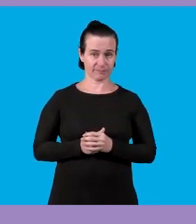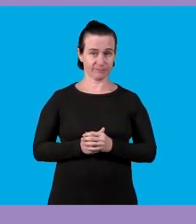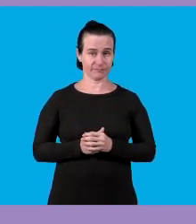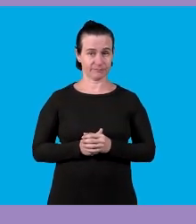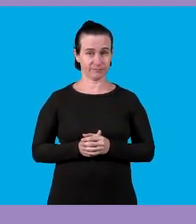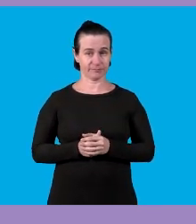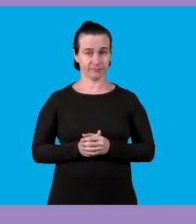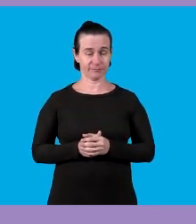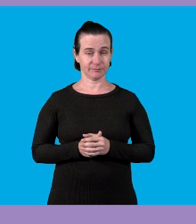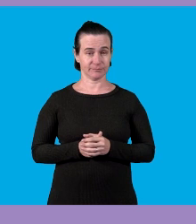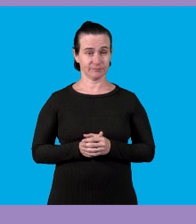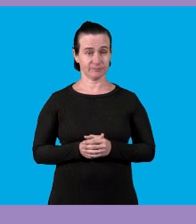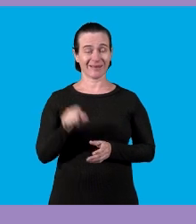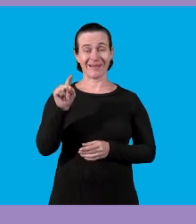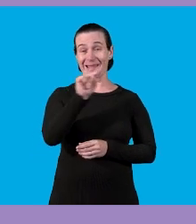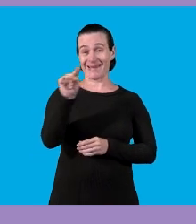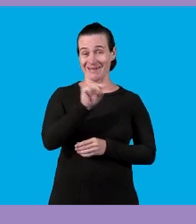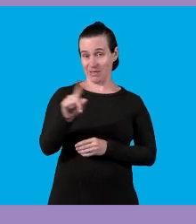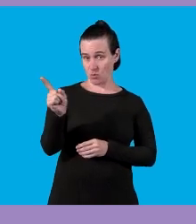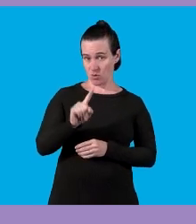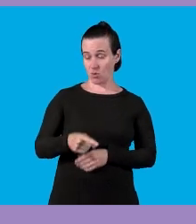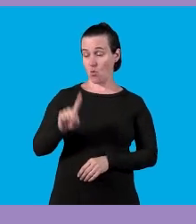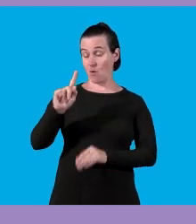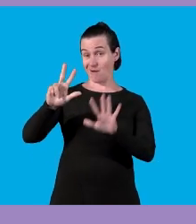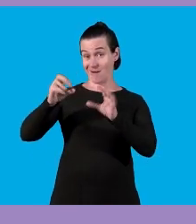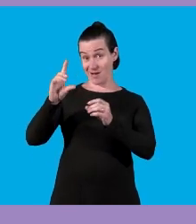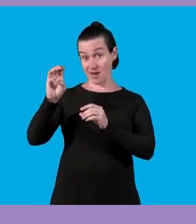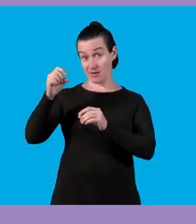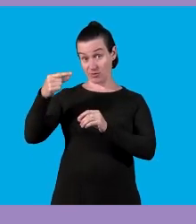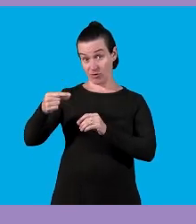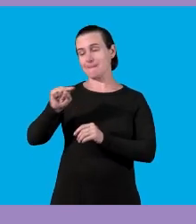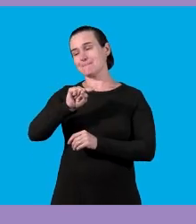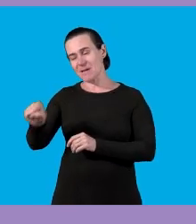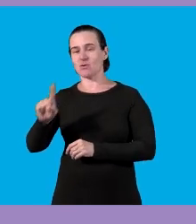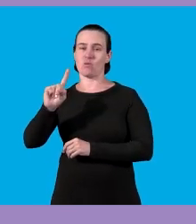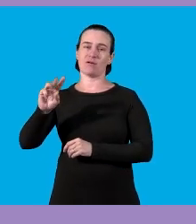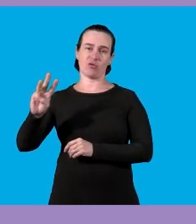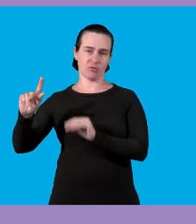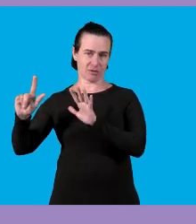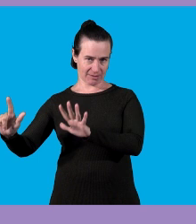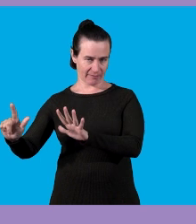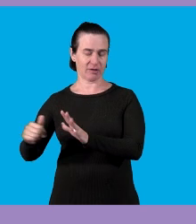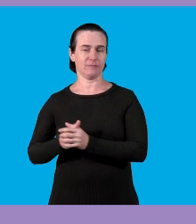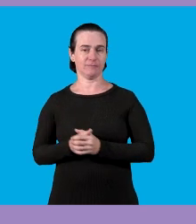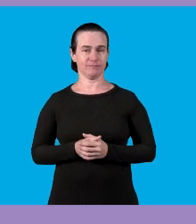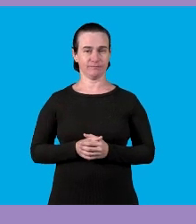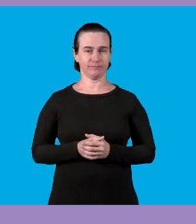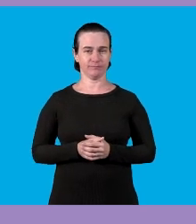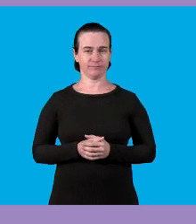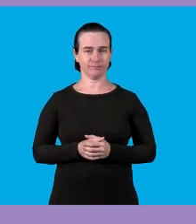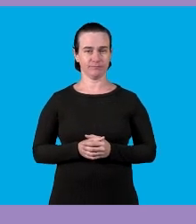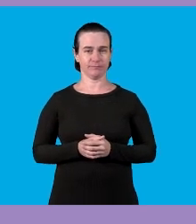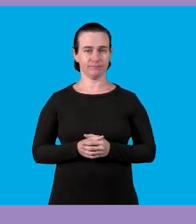minus 137 degrees would be equal to 180 degrees minus 137